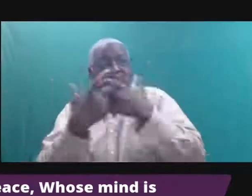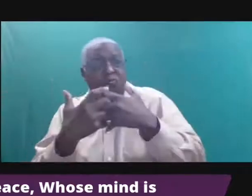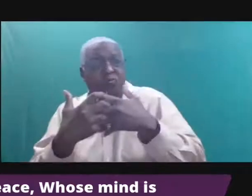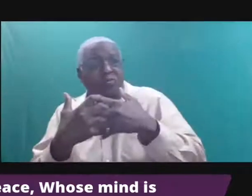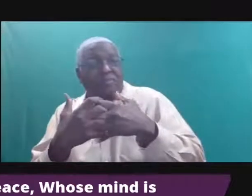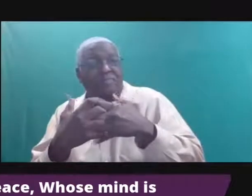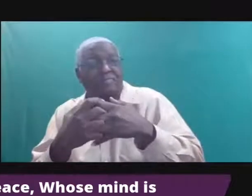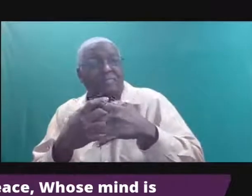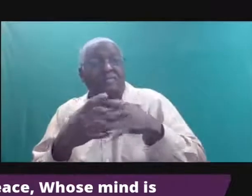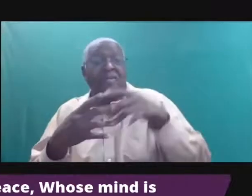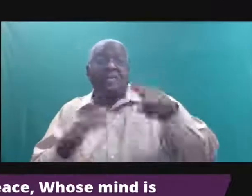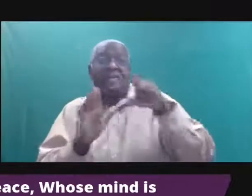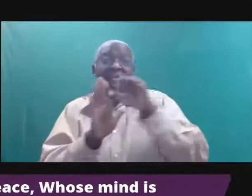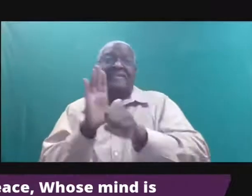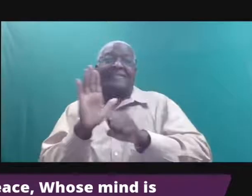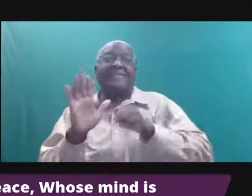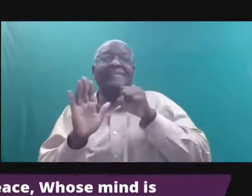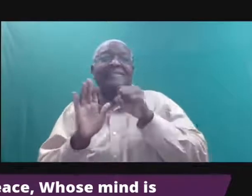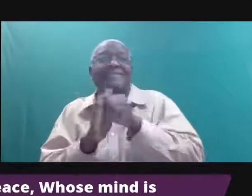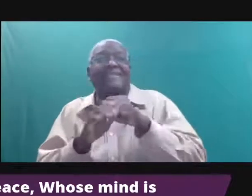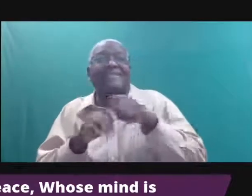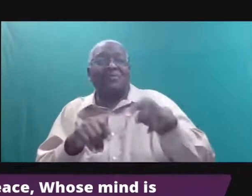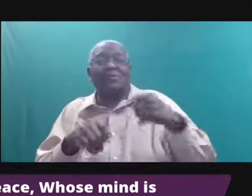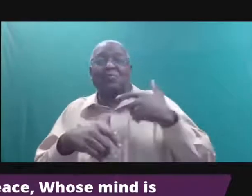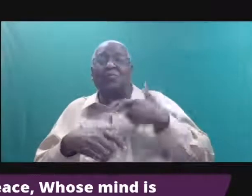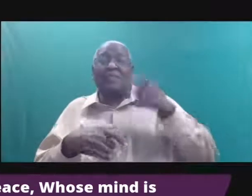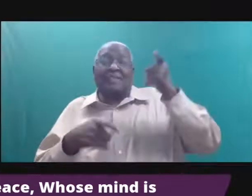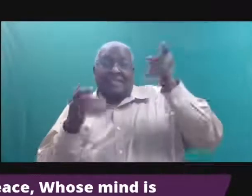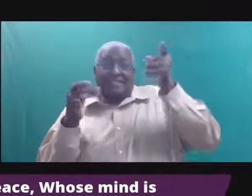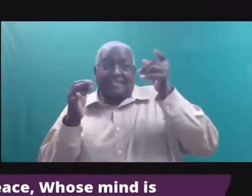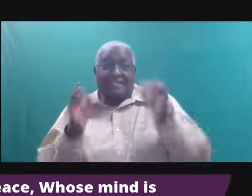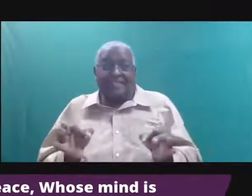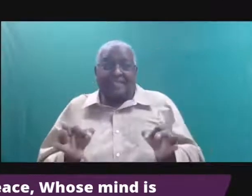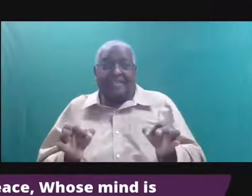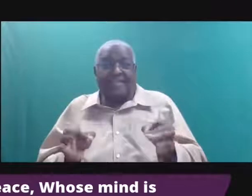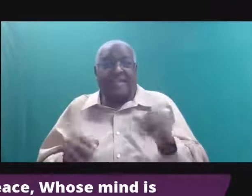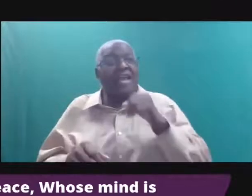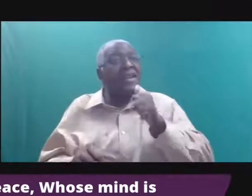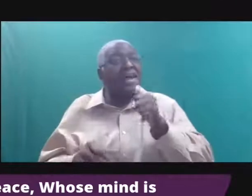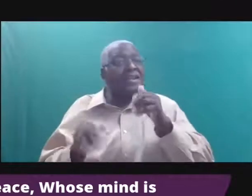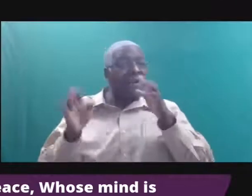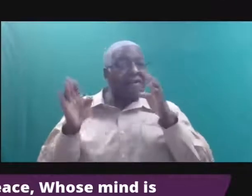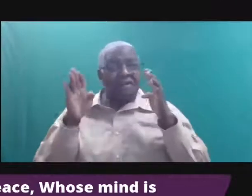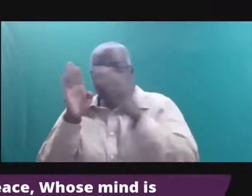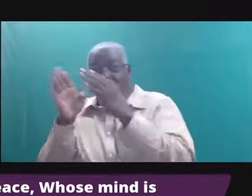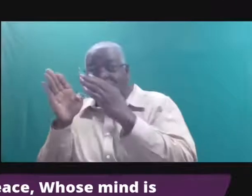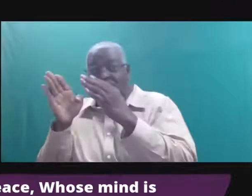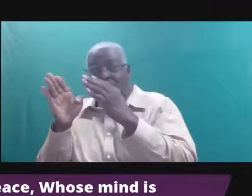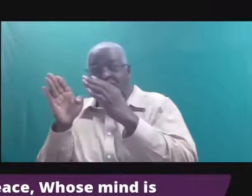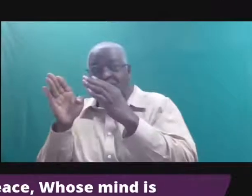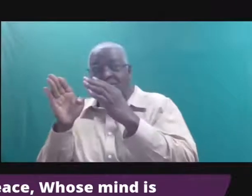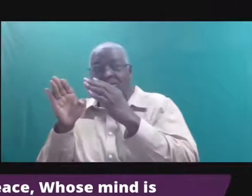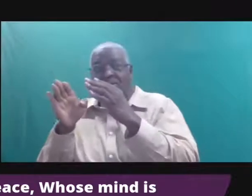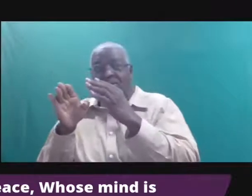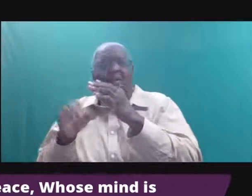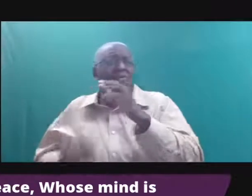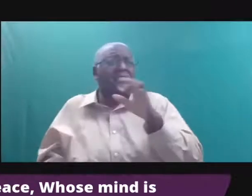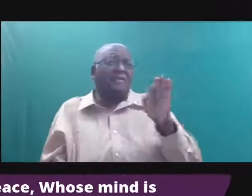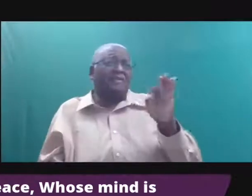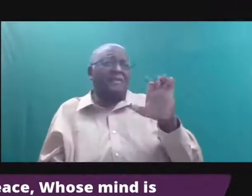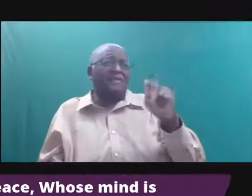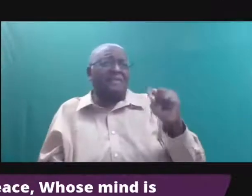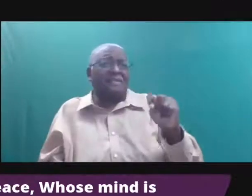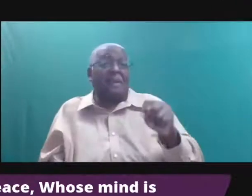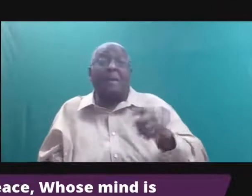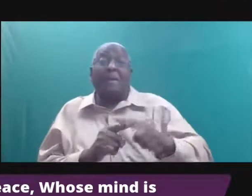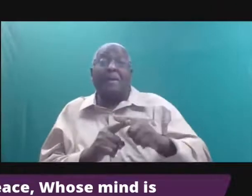is this season that we have to determine not to focus on the facts, but to focus on